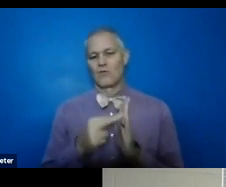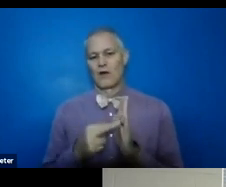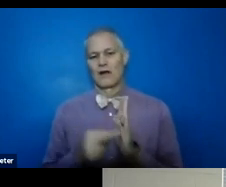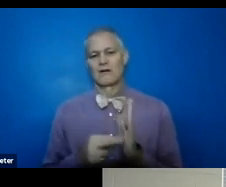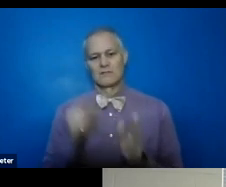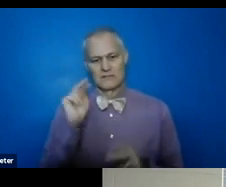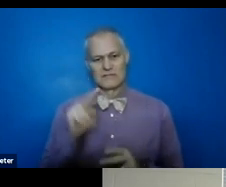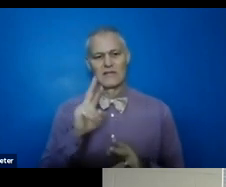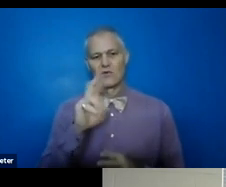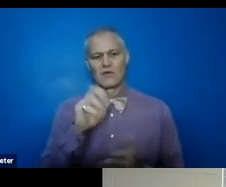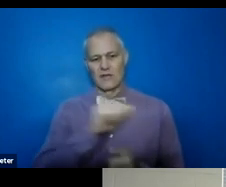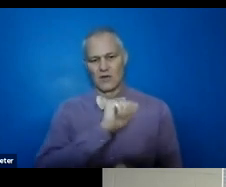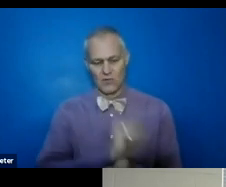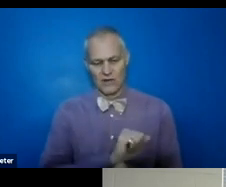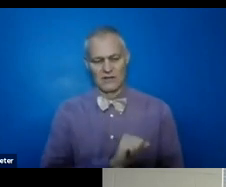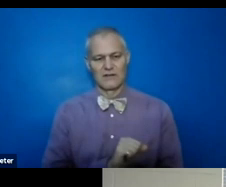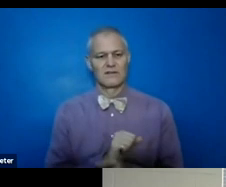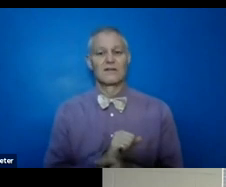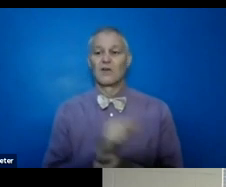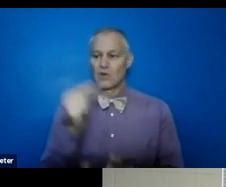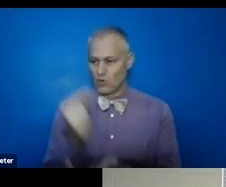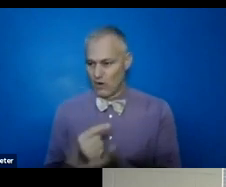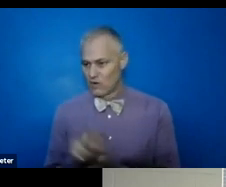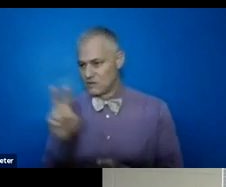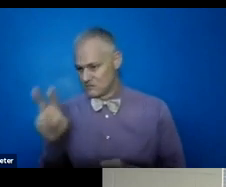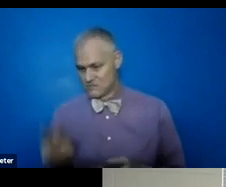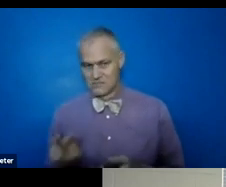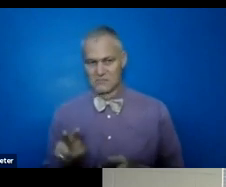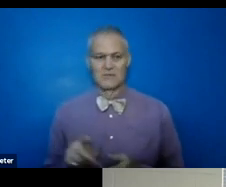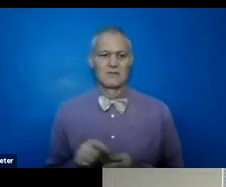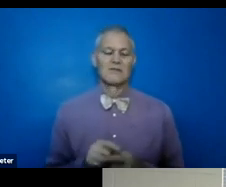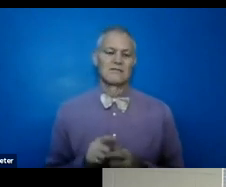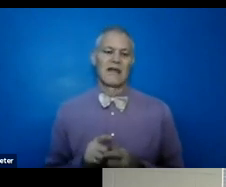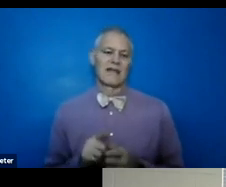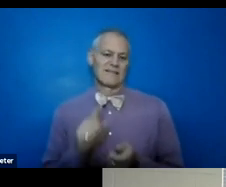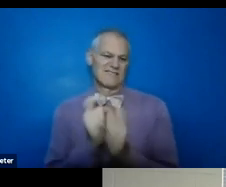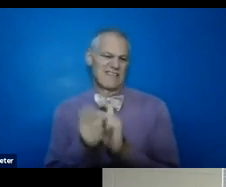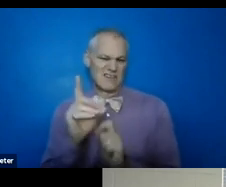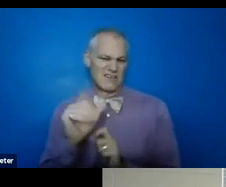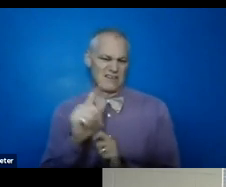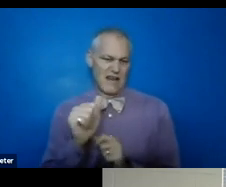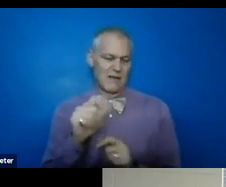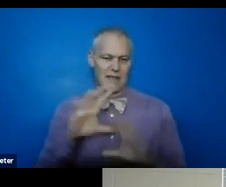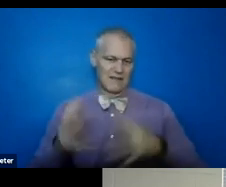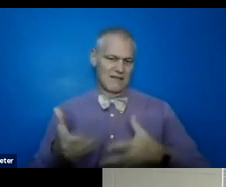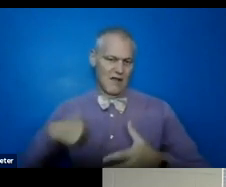rates. We look at graduates. So again, that can skew your data, but that's who we have our hands around.